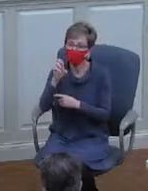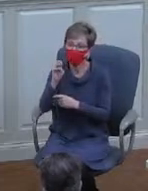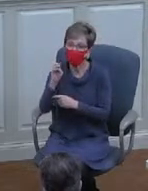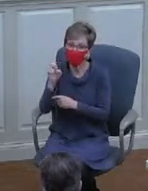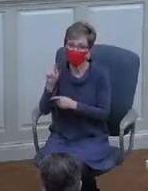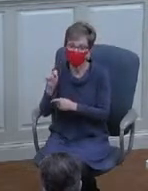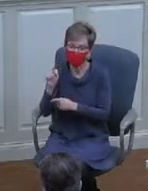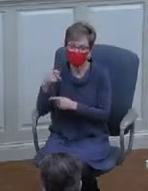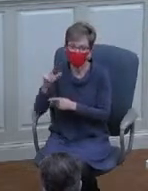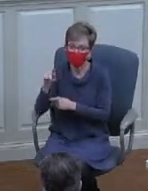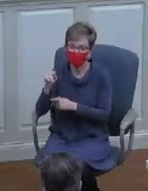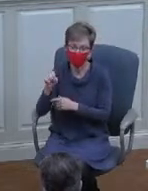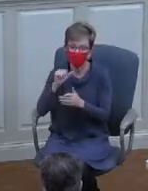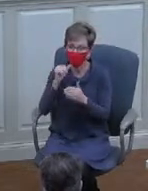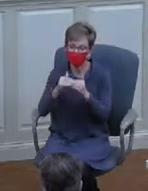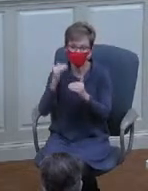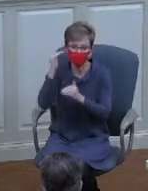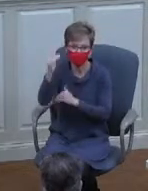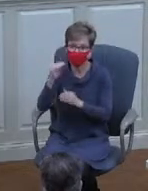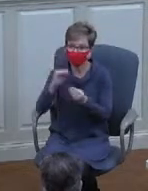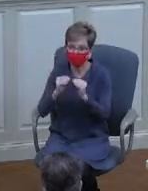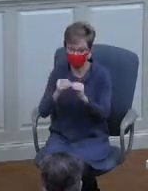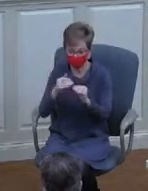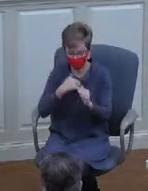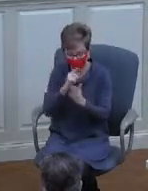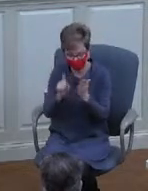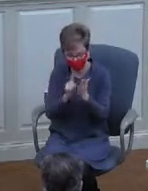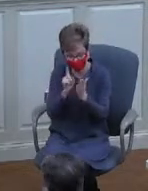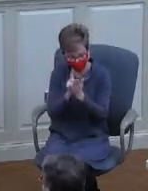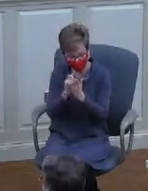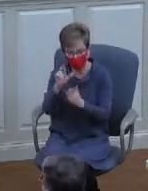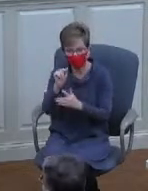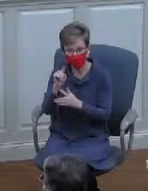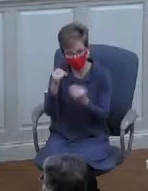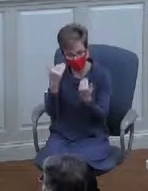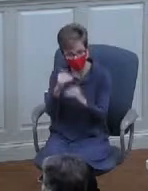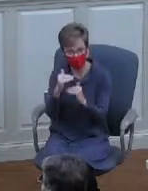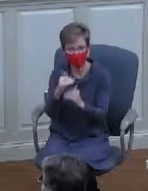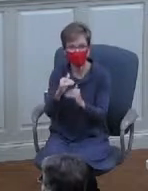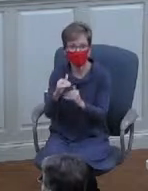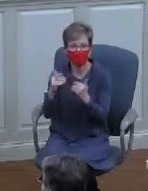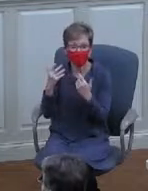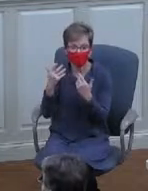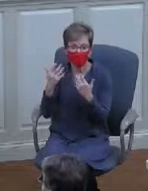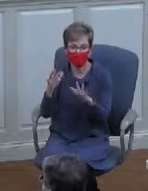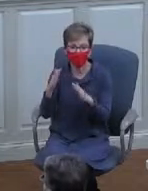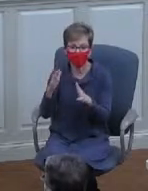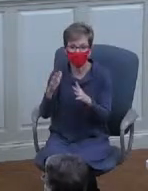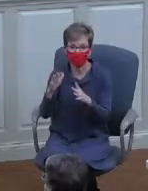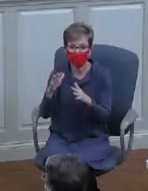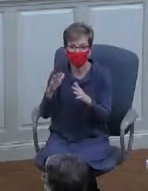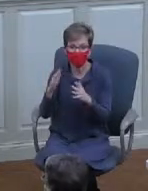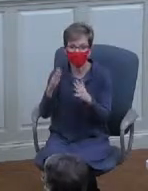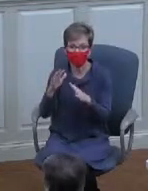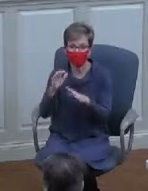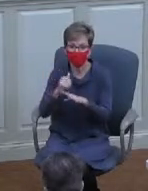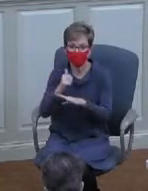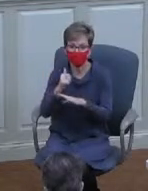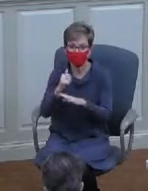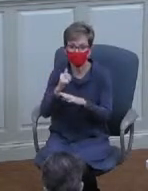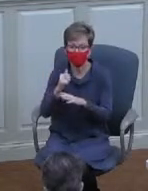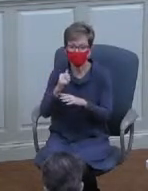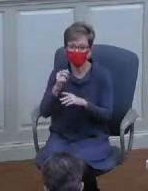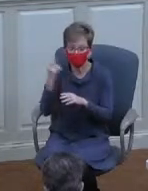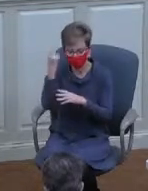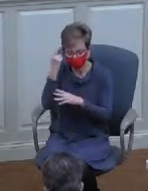to exceed numbers. They have hourly rates in their proposals that we will go off of. Those hourly rates are reasonable